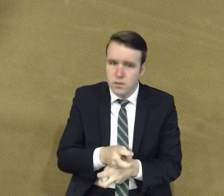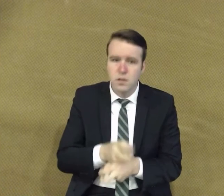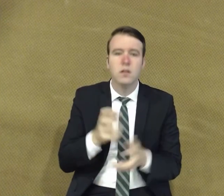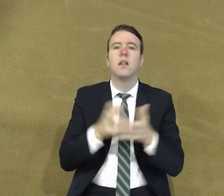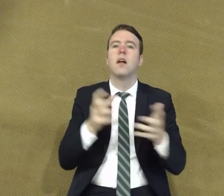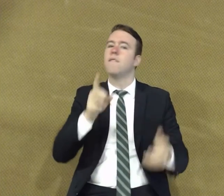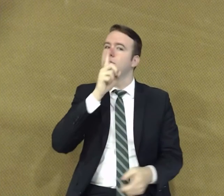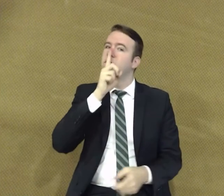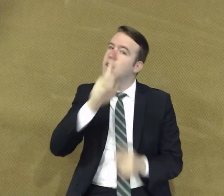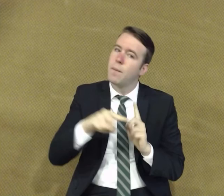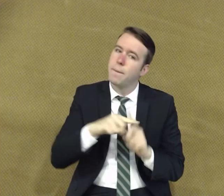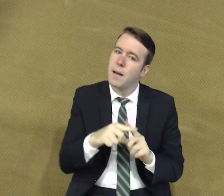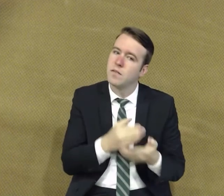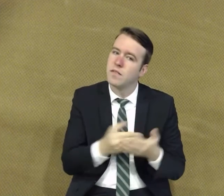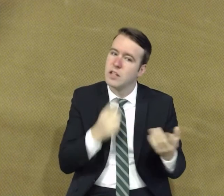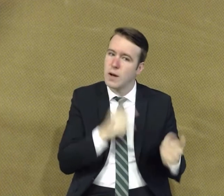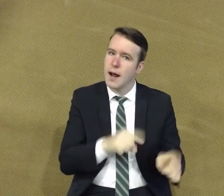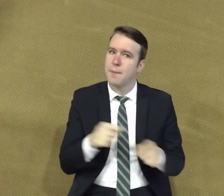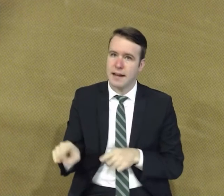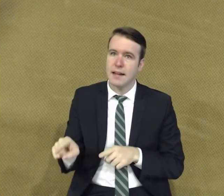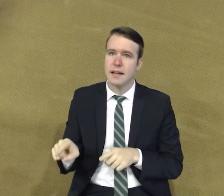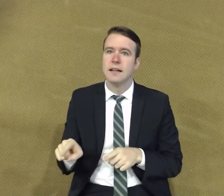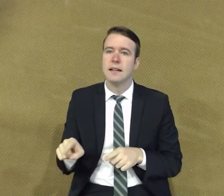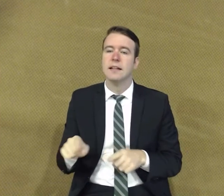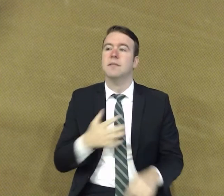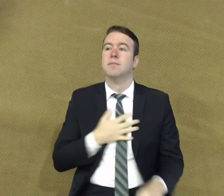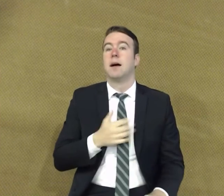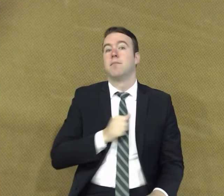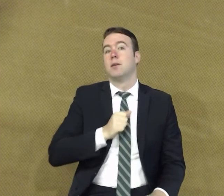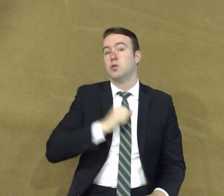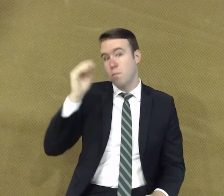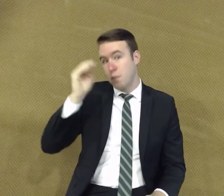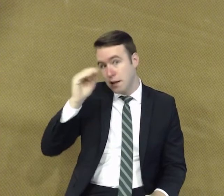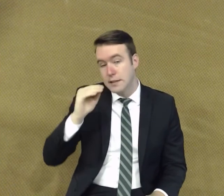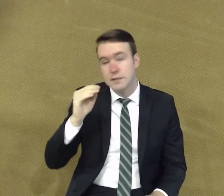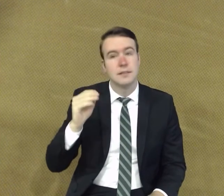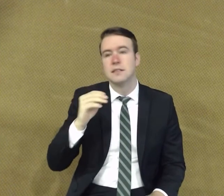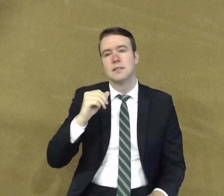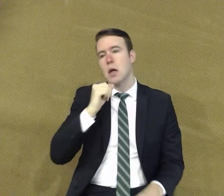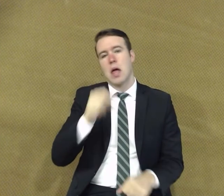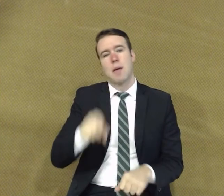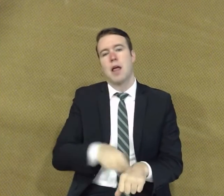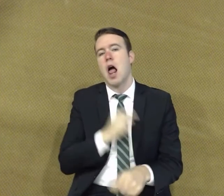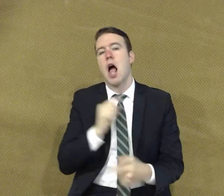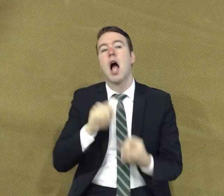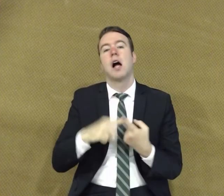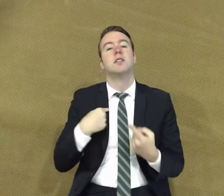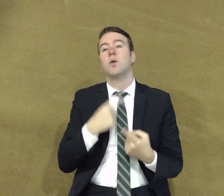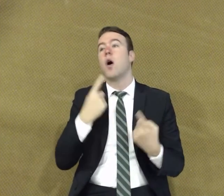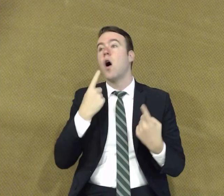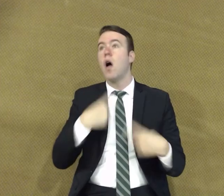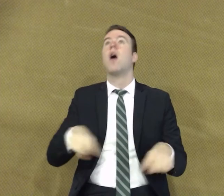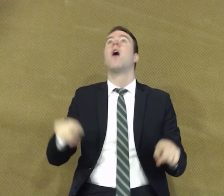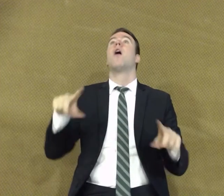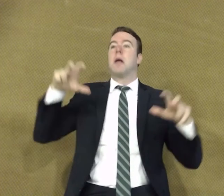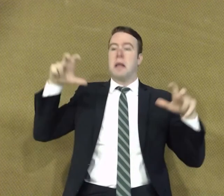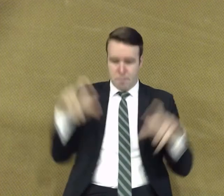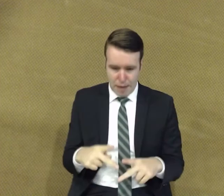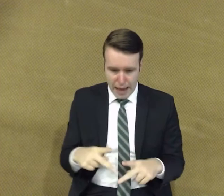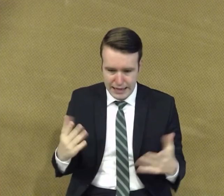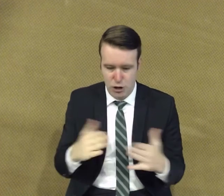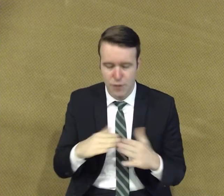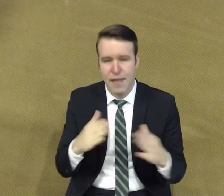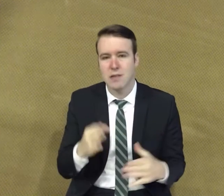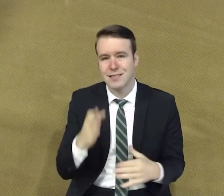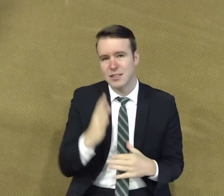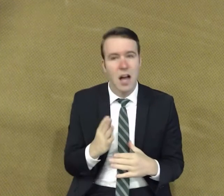lot of very positive things are happening. And my personal opinion is it won't be very long till we'll all be right back here in the